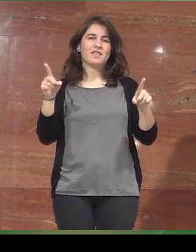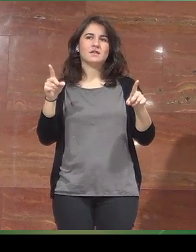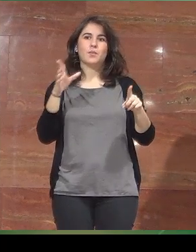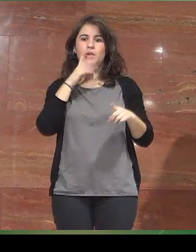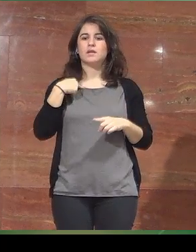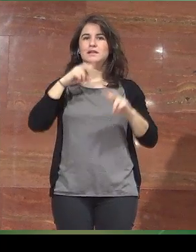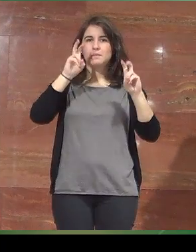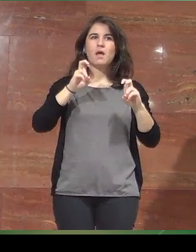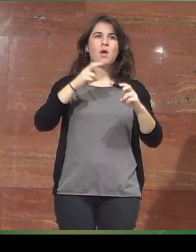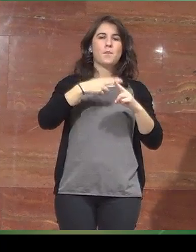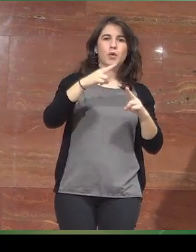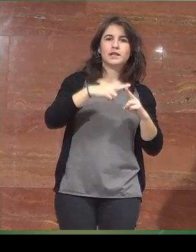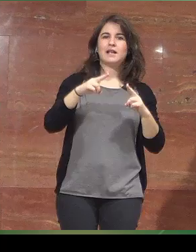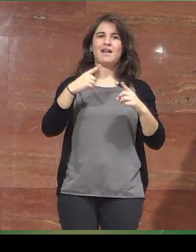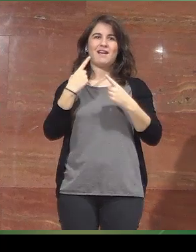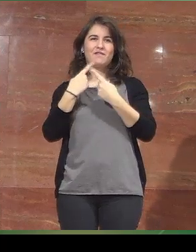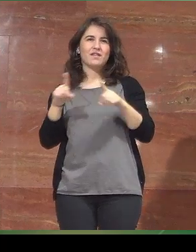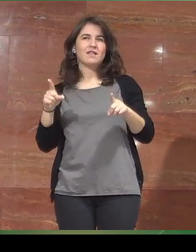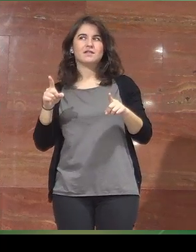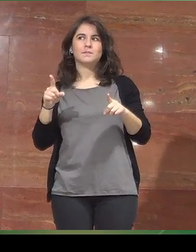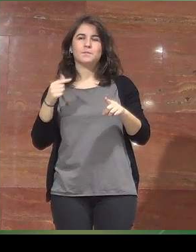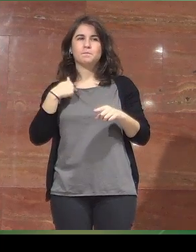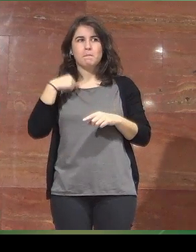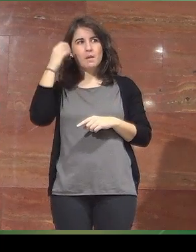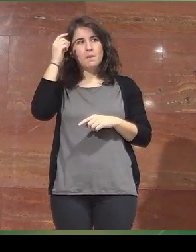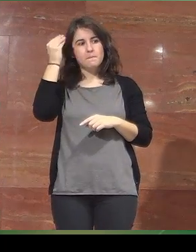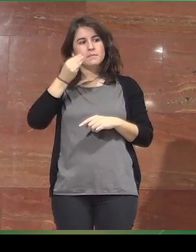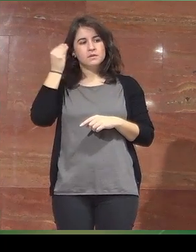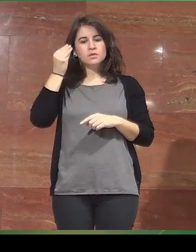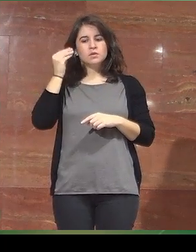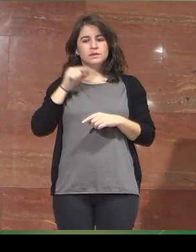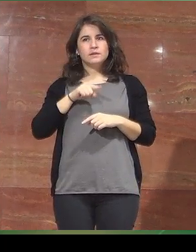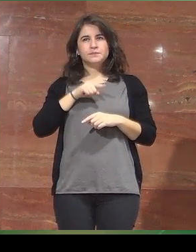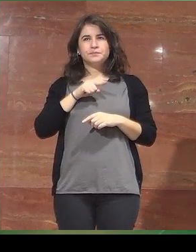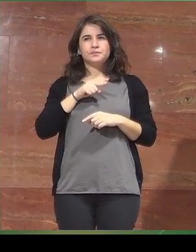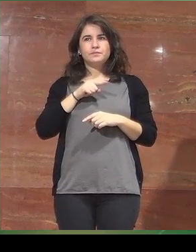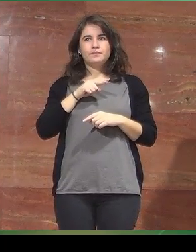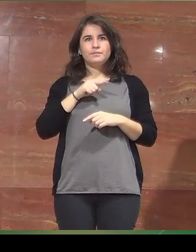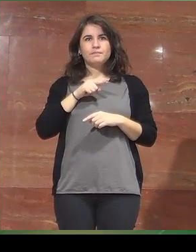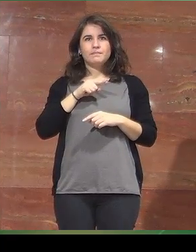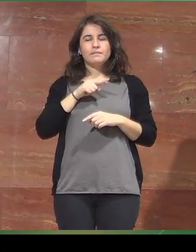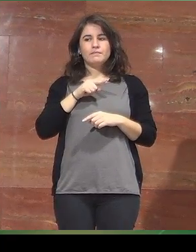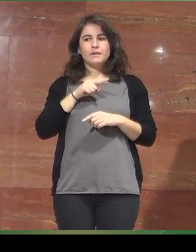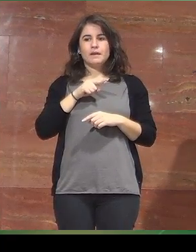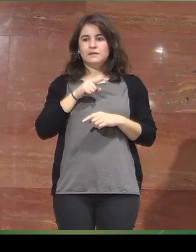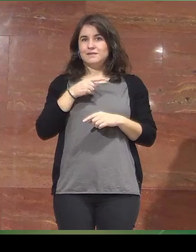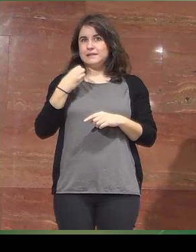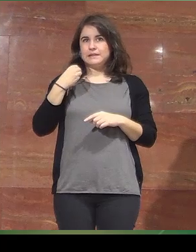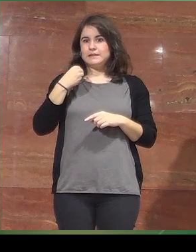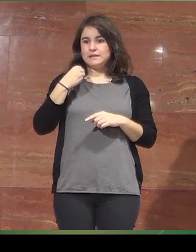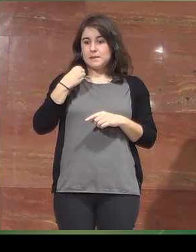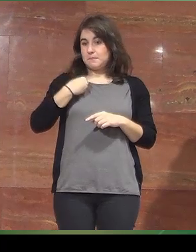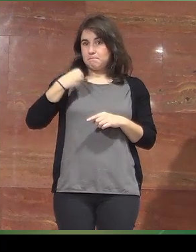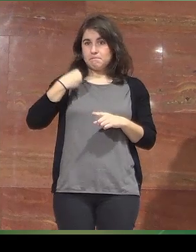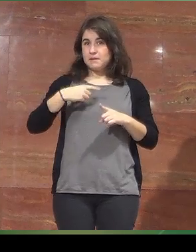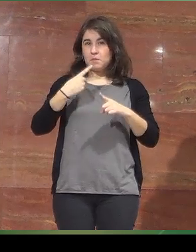heard the same element who learners to our toll and Edward Said say is cool.